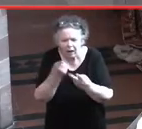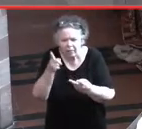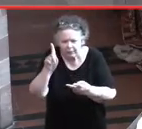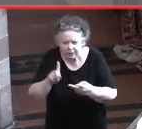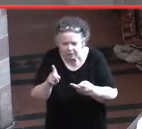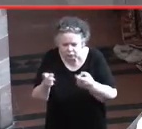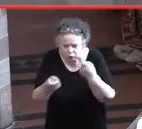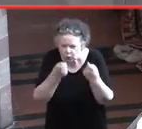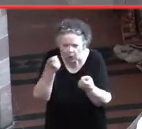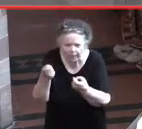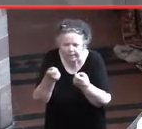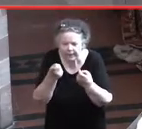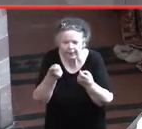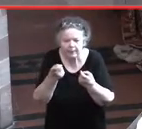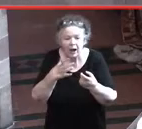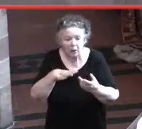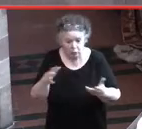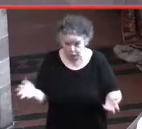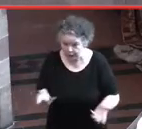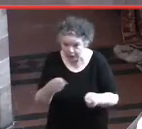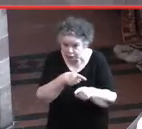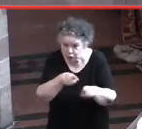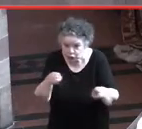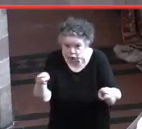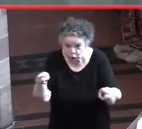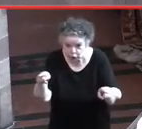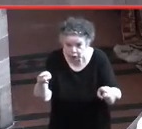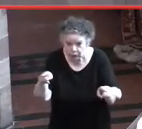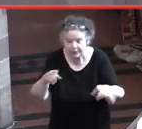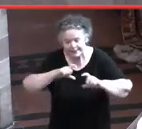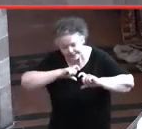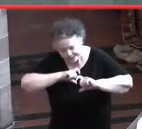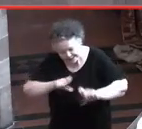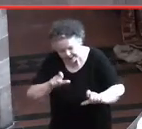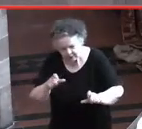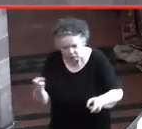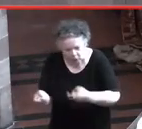But I want to encourage you to keep looking.